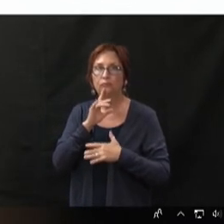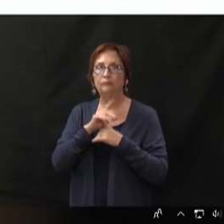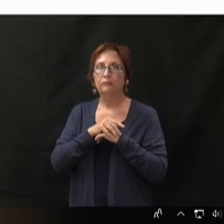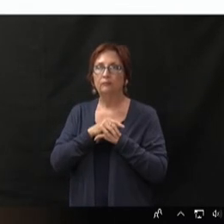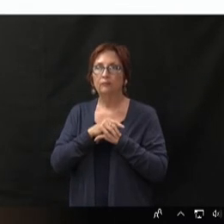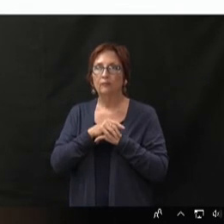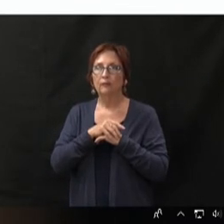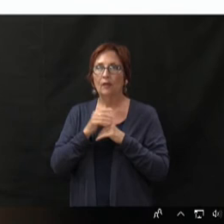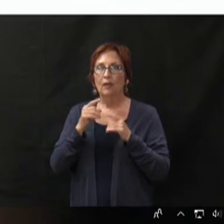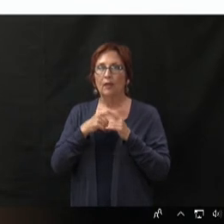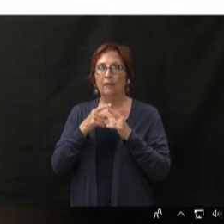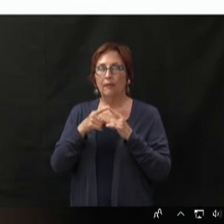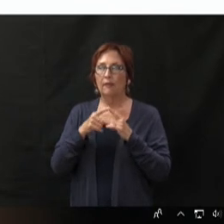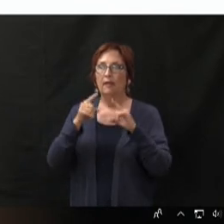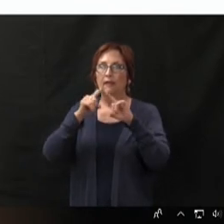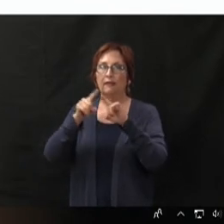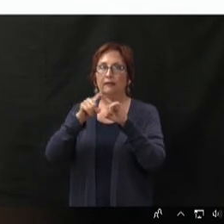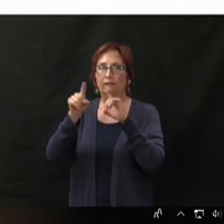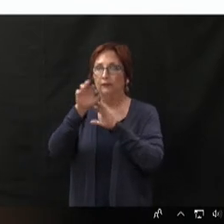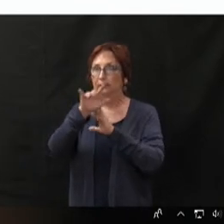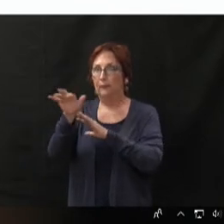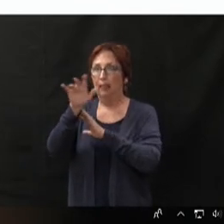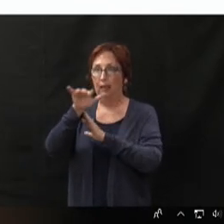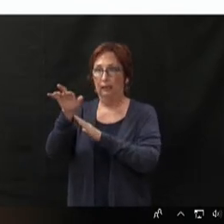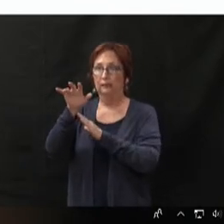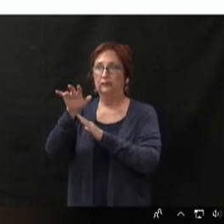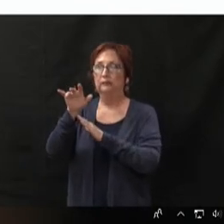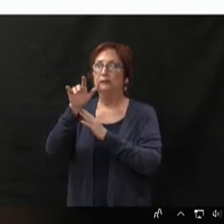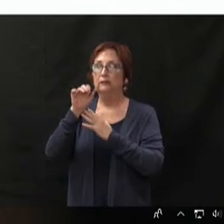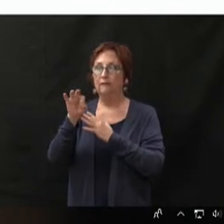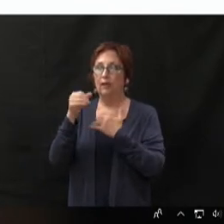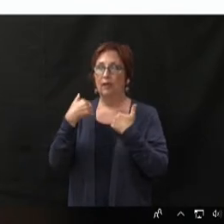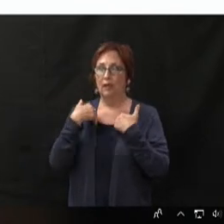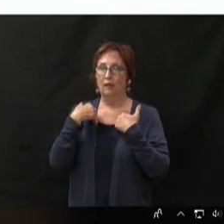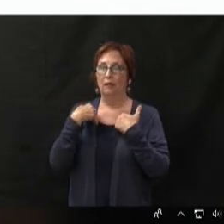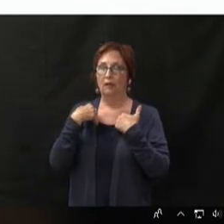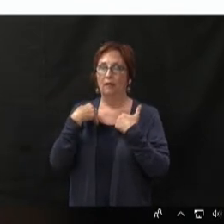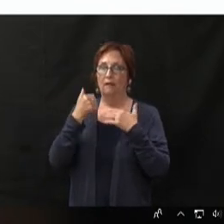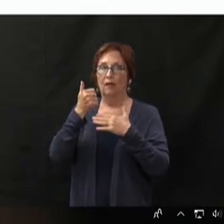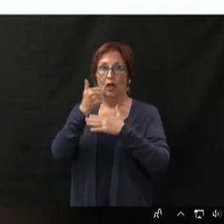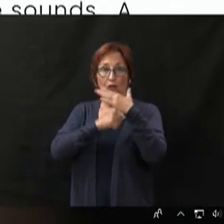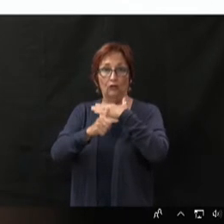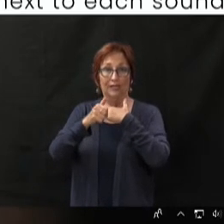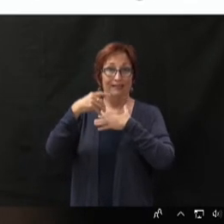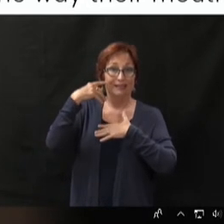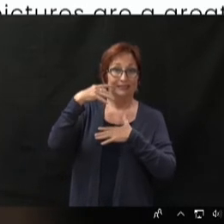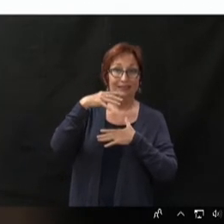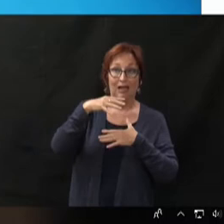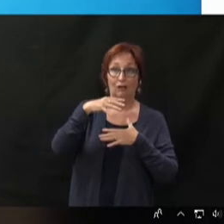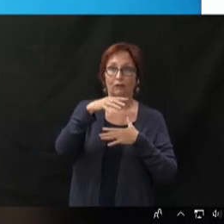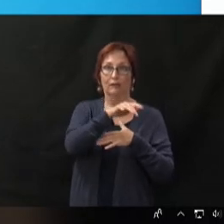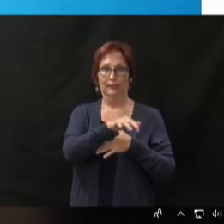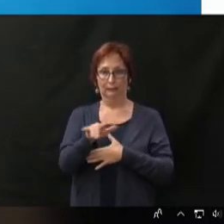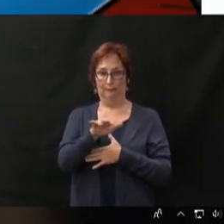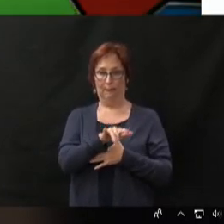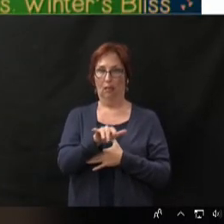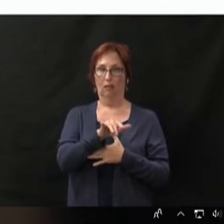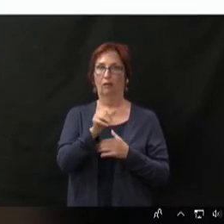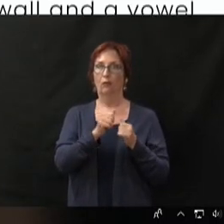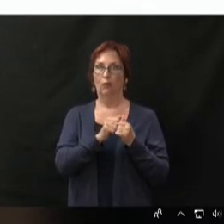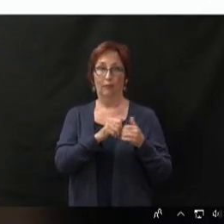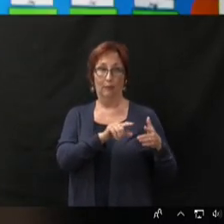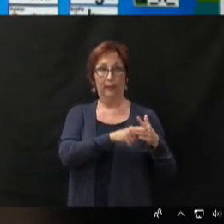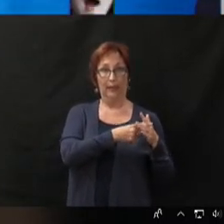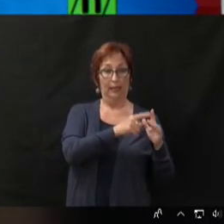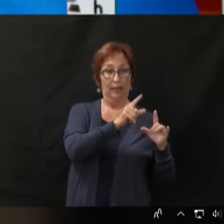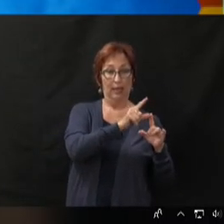And then the different spellings, as they learn a spelling, they put it underneath the sound, not with the beginning